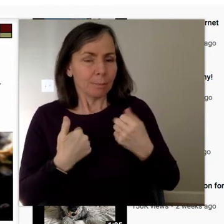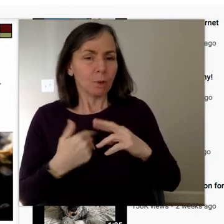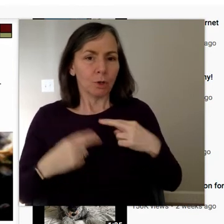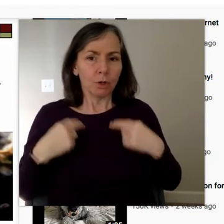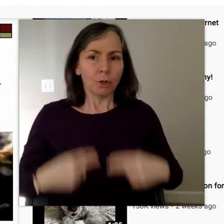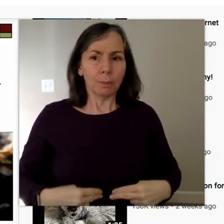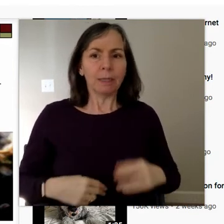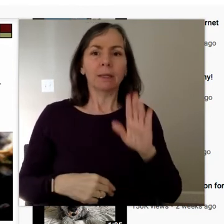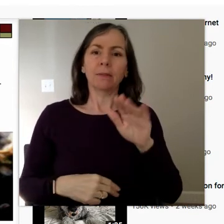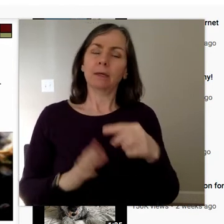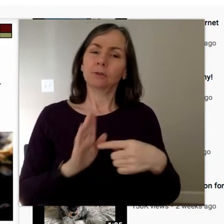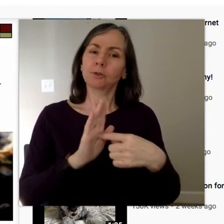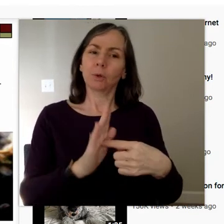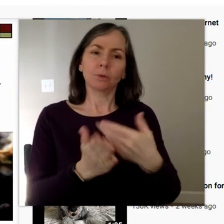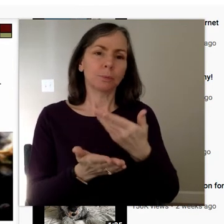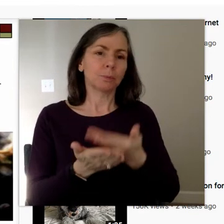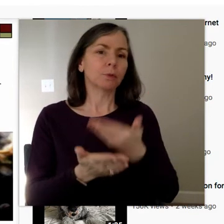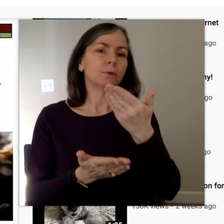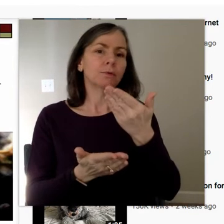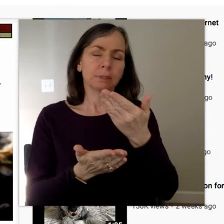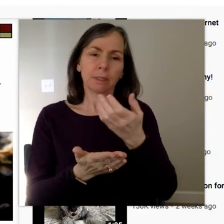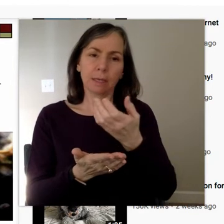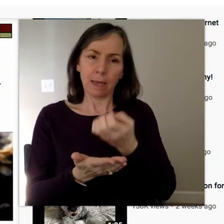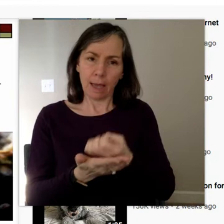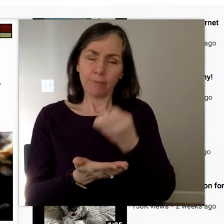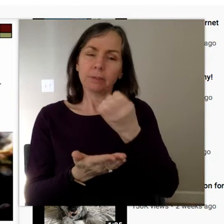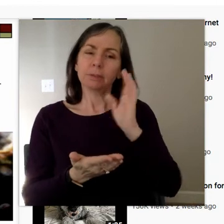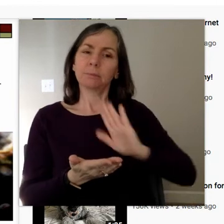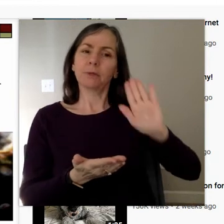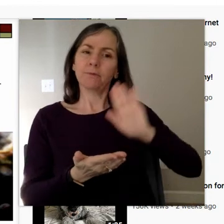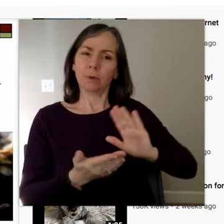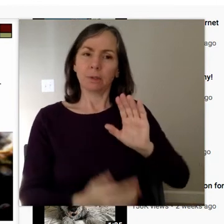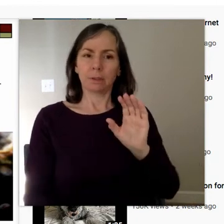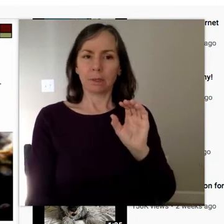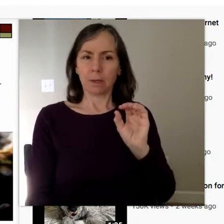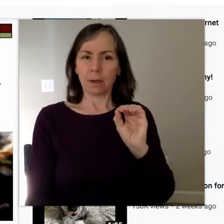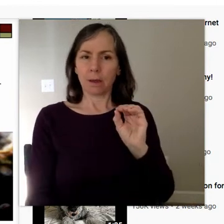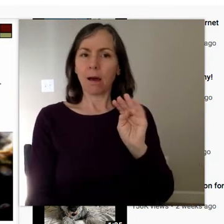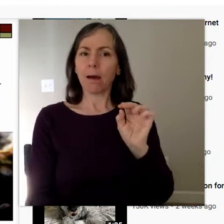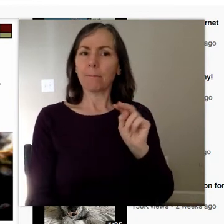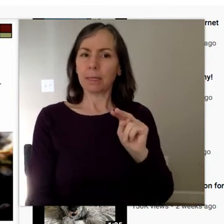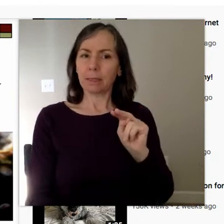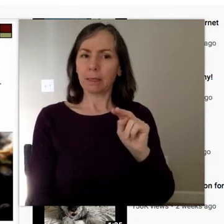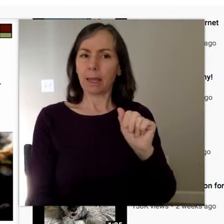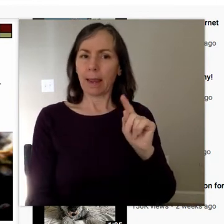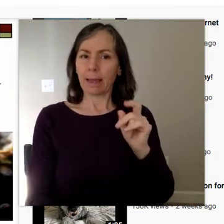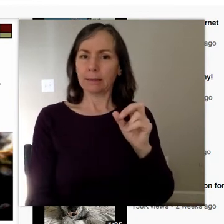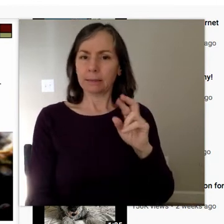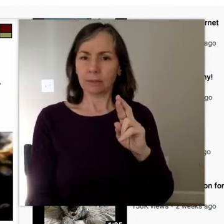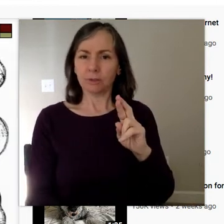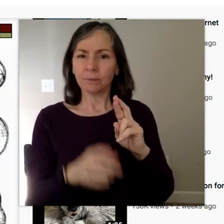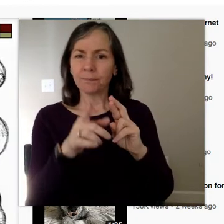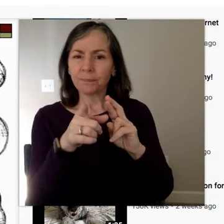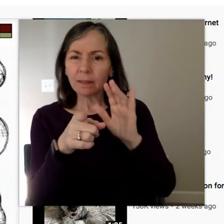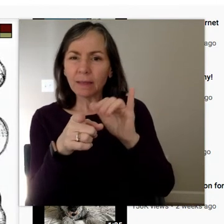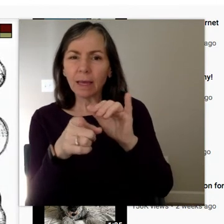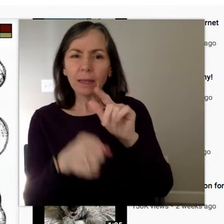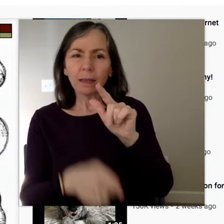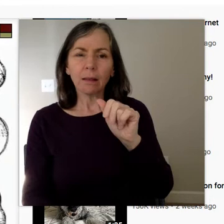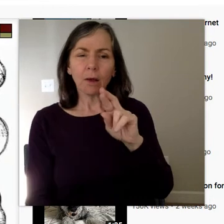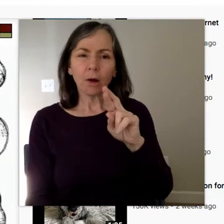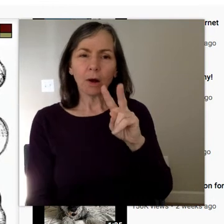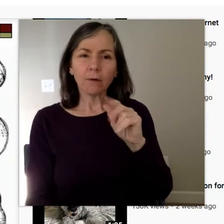common ancestor. This is a larva is like a baby before it becomes an adult. And then